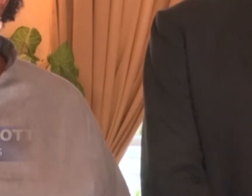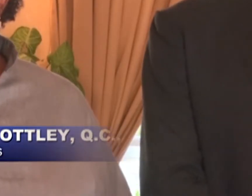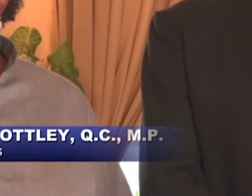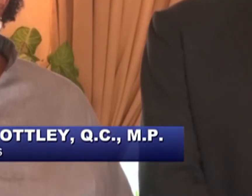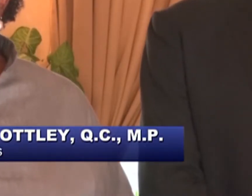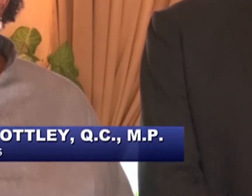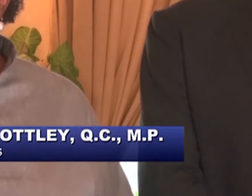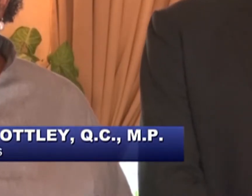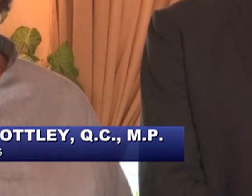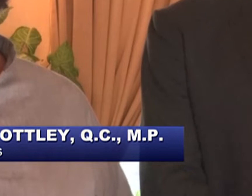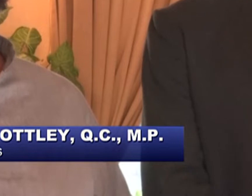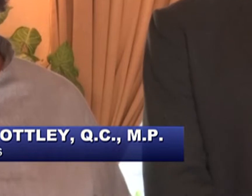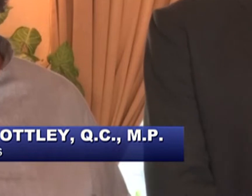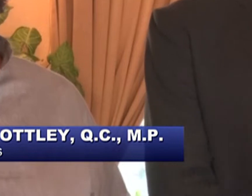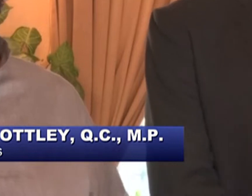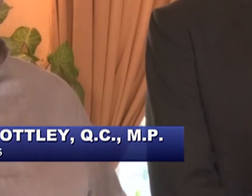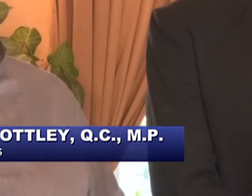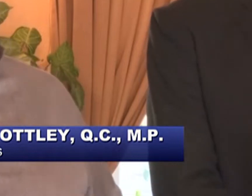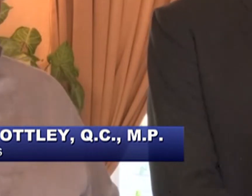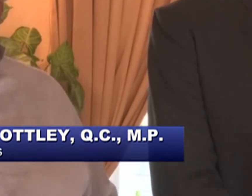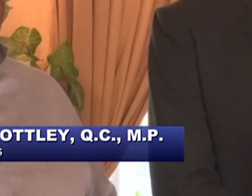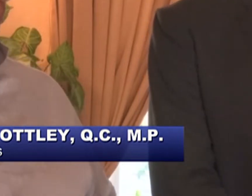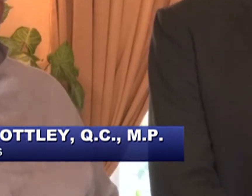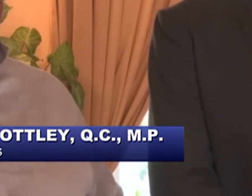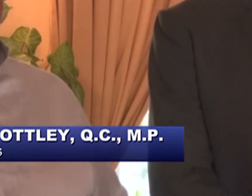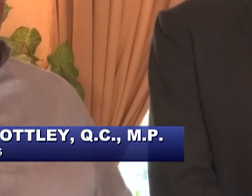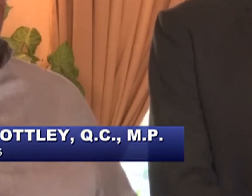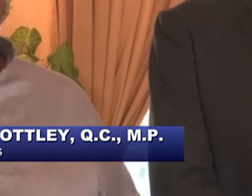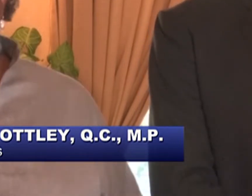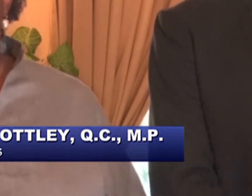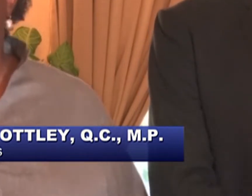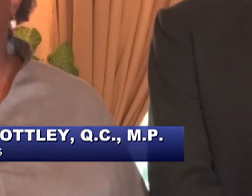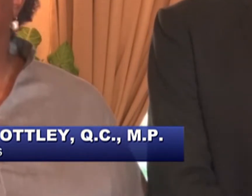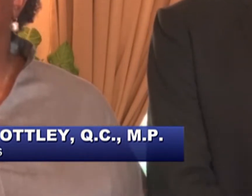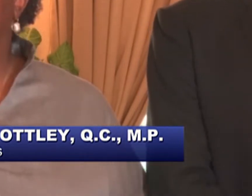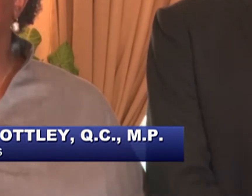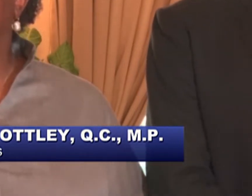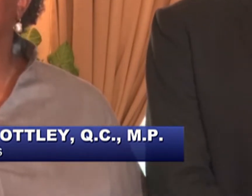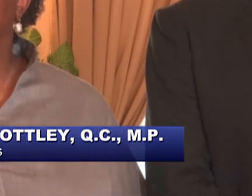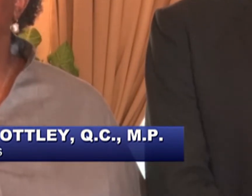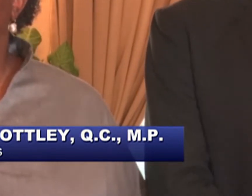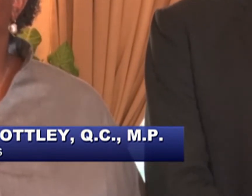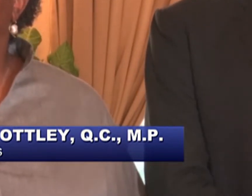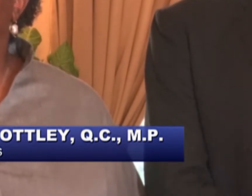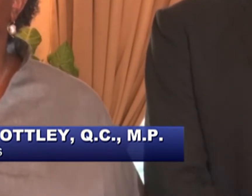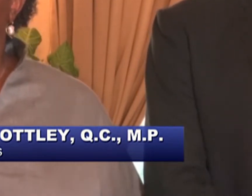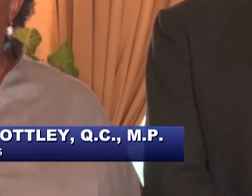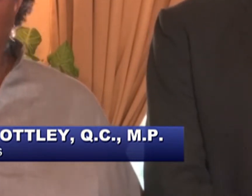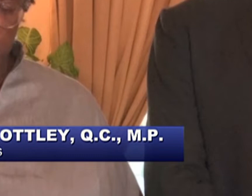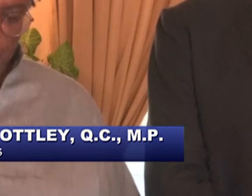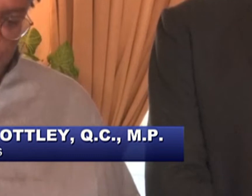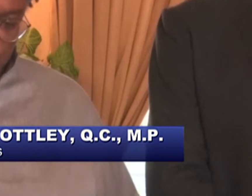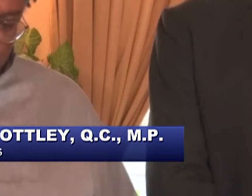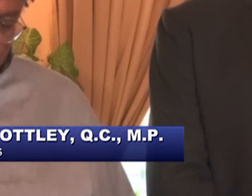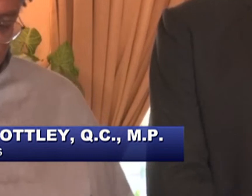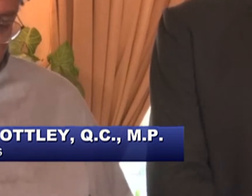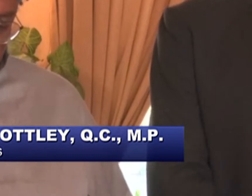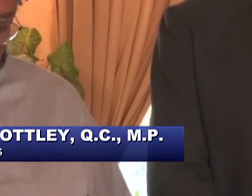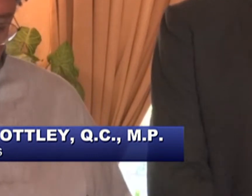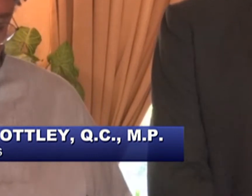both the hurdles and the costs that many of our enterprises will face as they seek to do business across